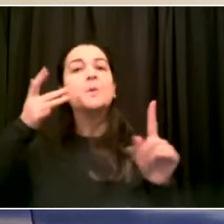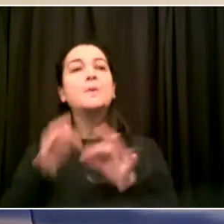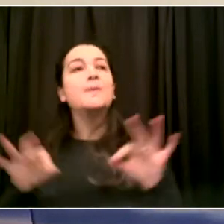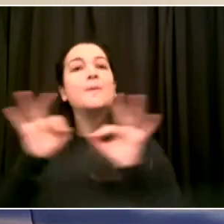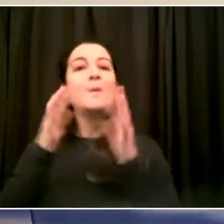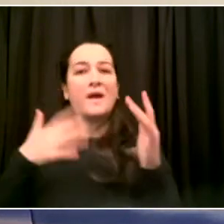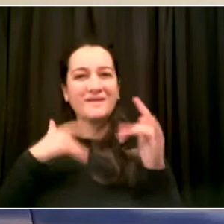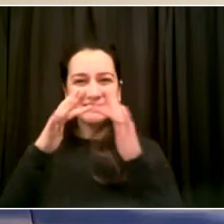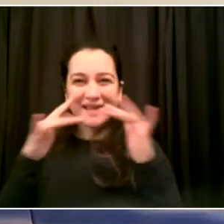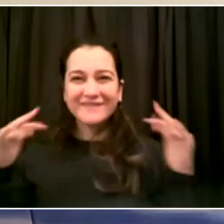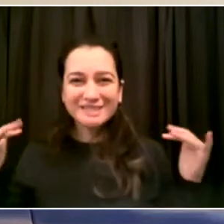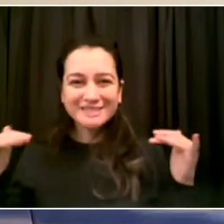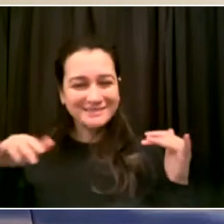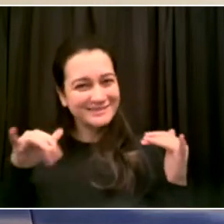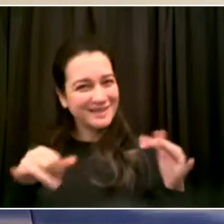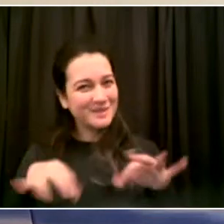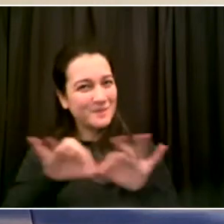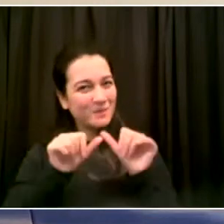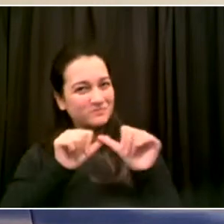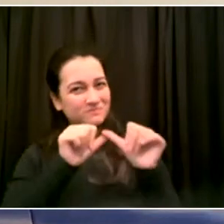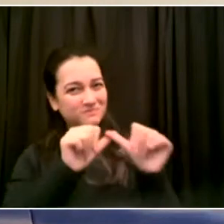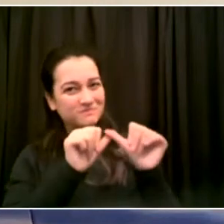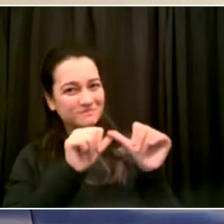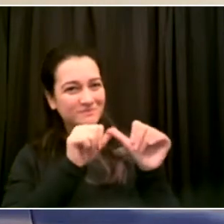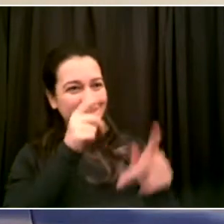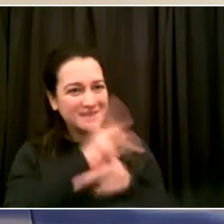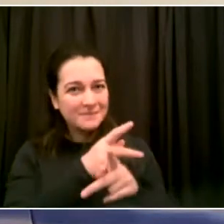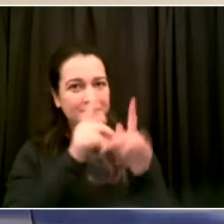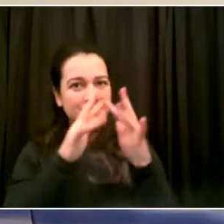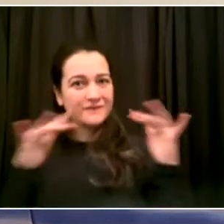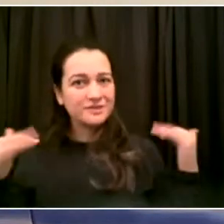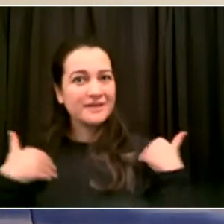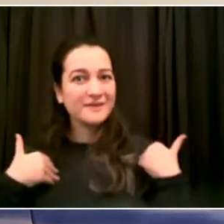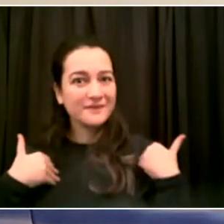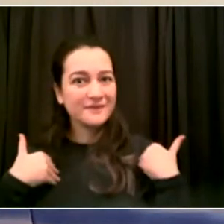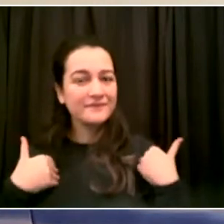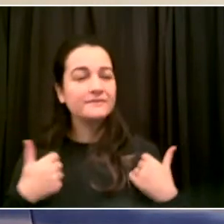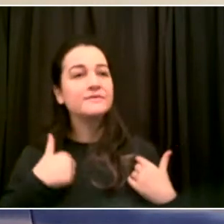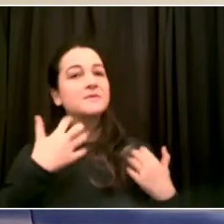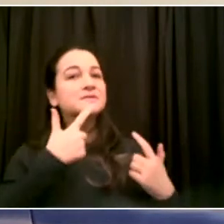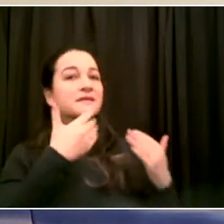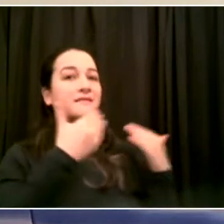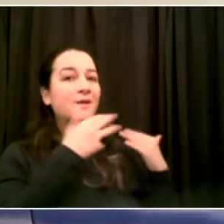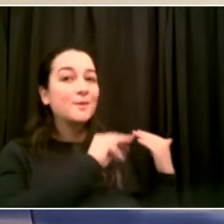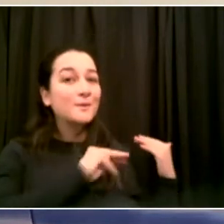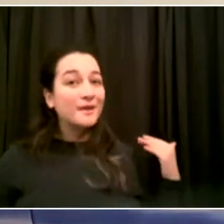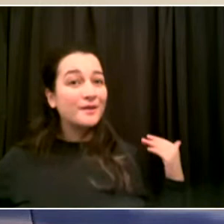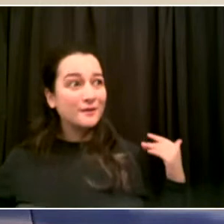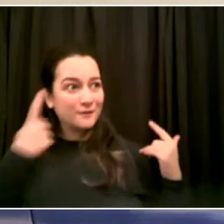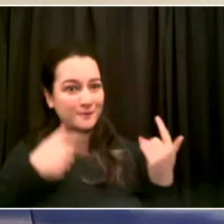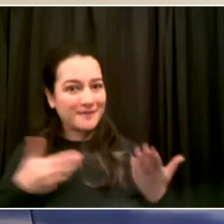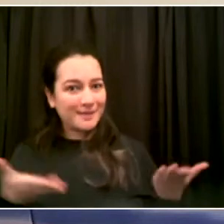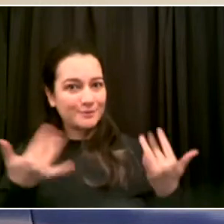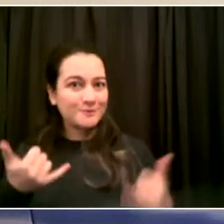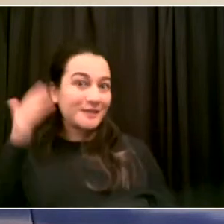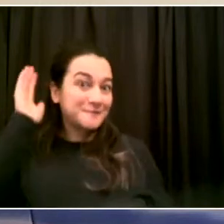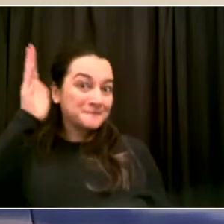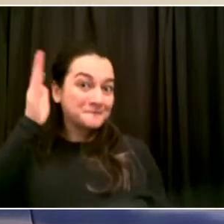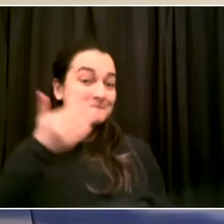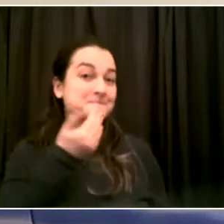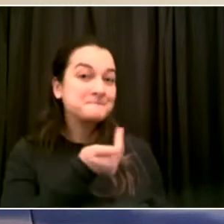having me here this morning. Thank you for your leadership and for using your bully pulpit to shine a light on